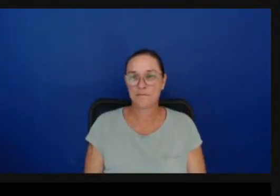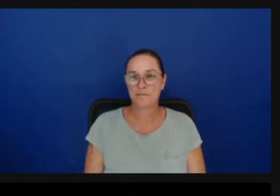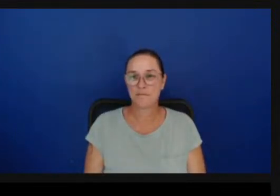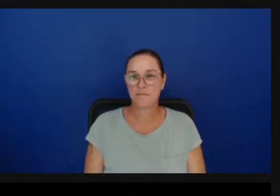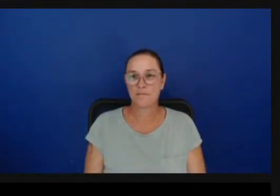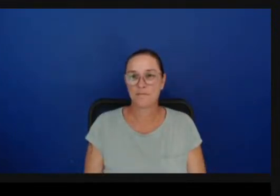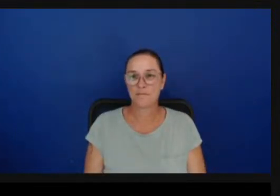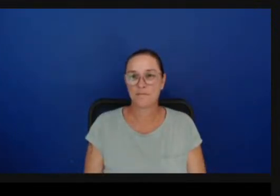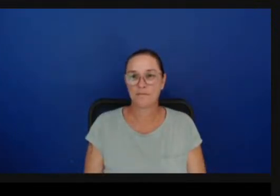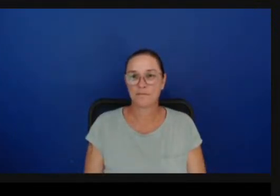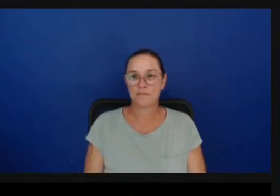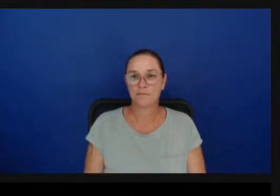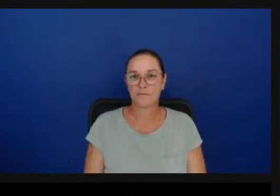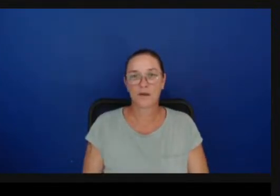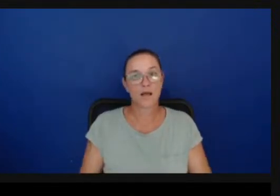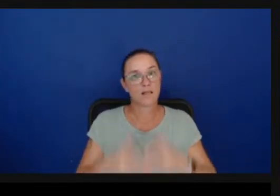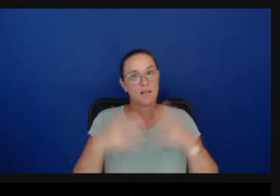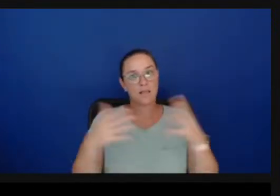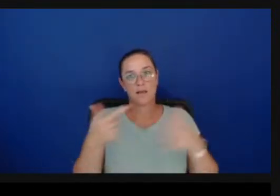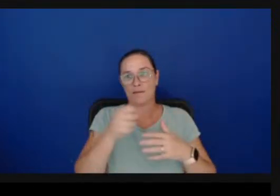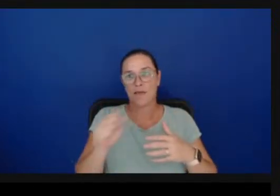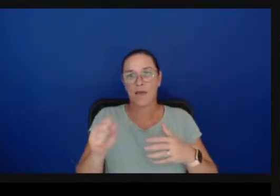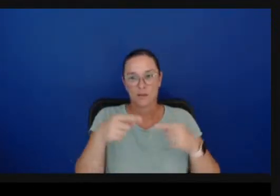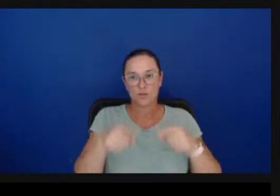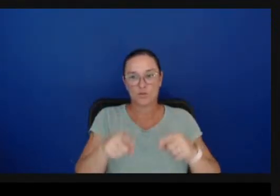All the gas, a lot more gas coming out during eruption,